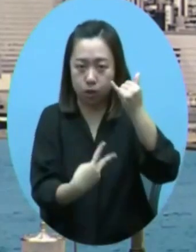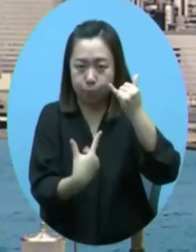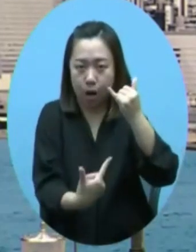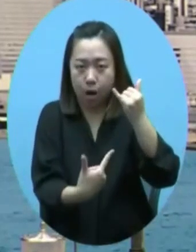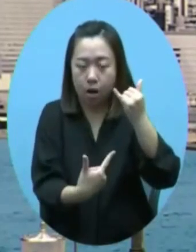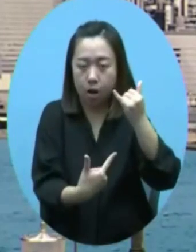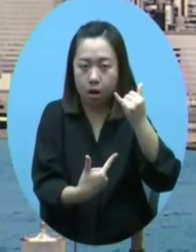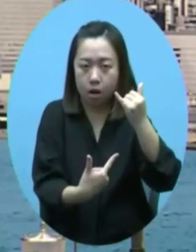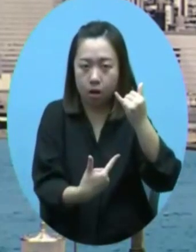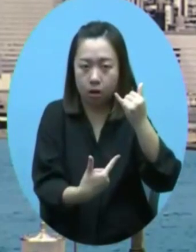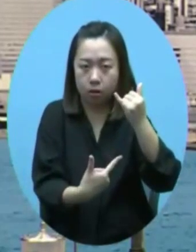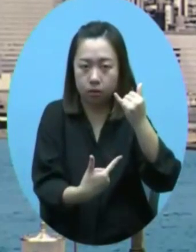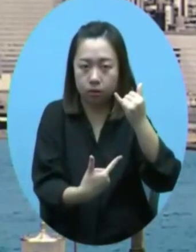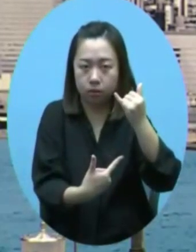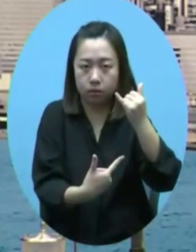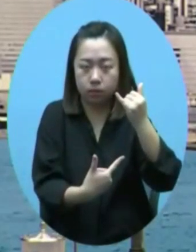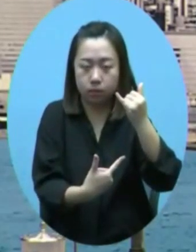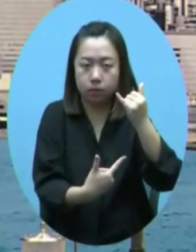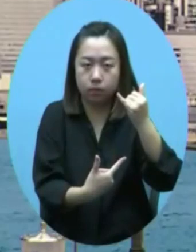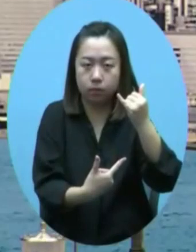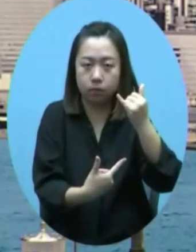On 28th of June,